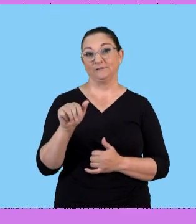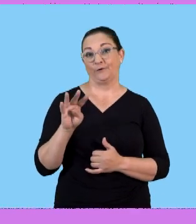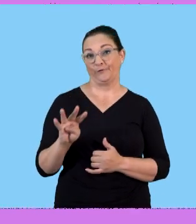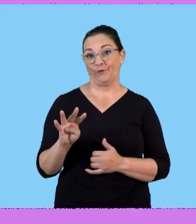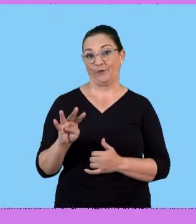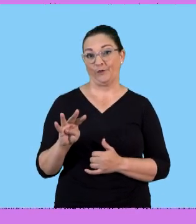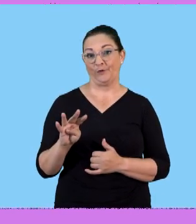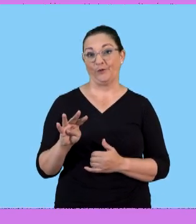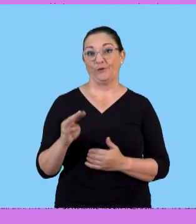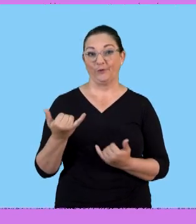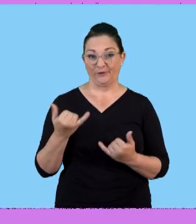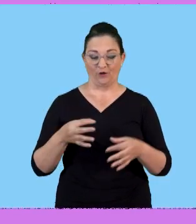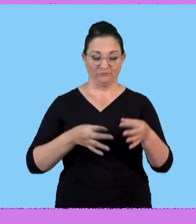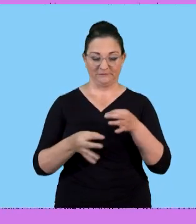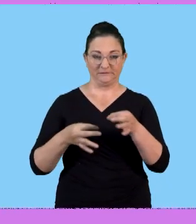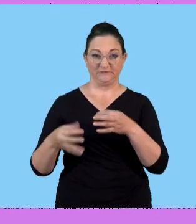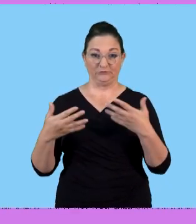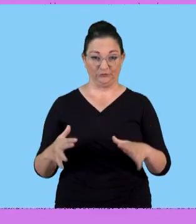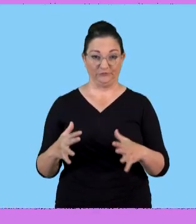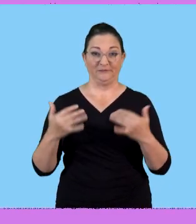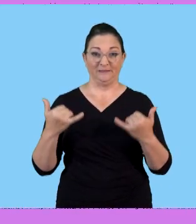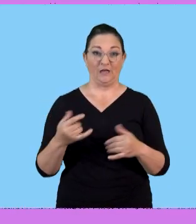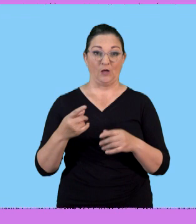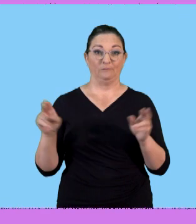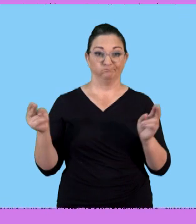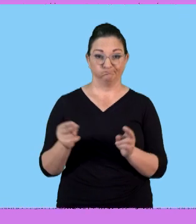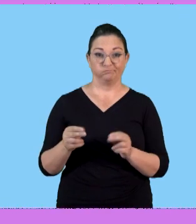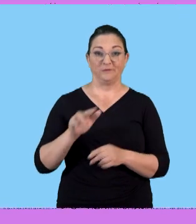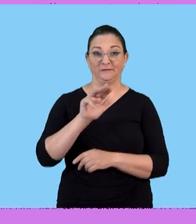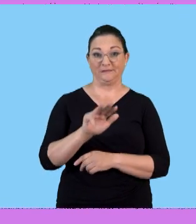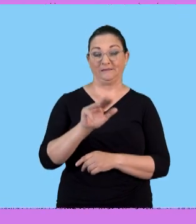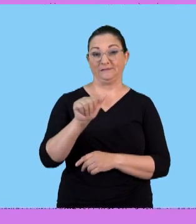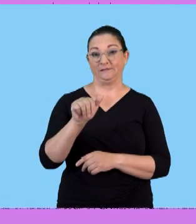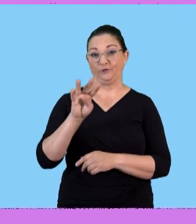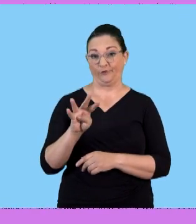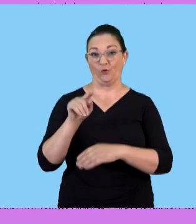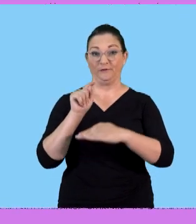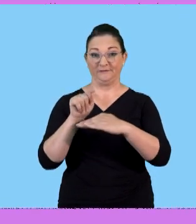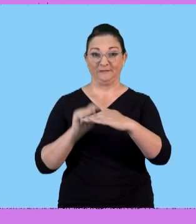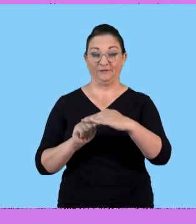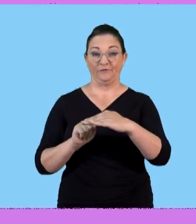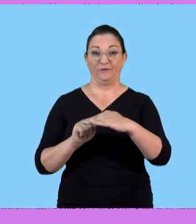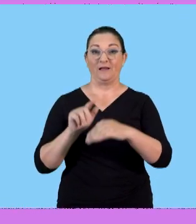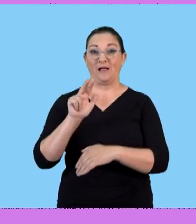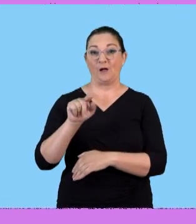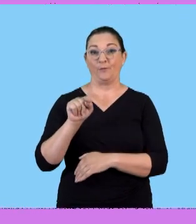So I already substituted, now I'm simplifying. 964 divided